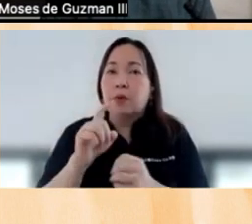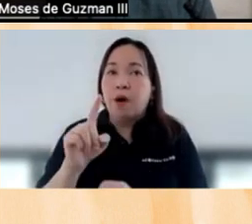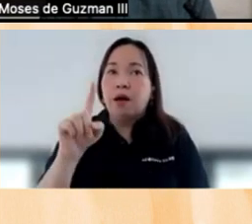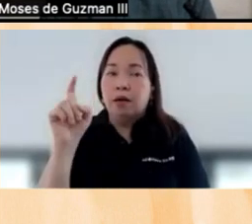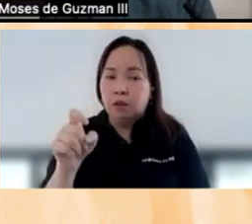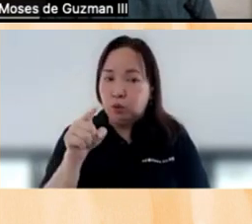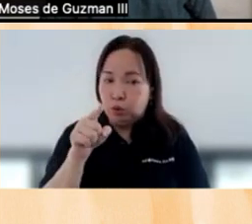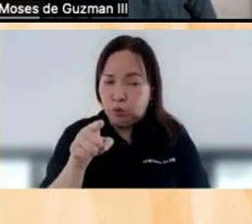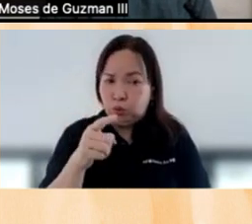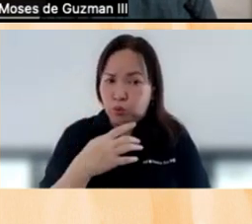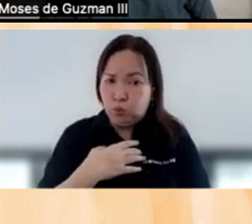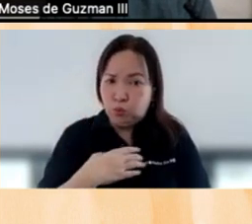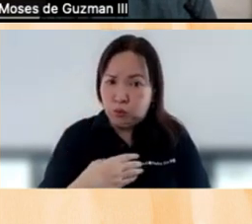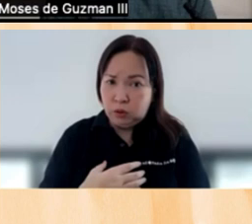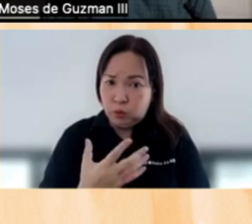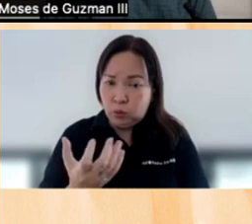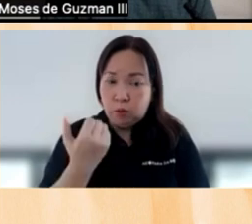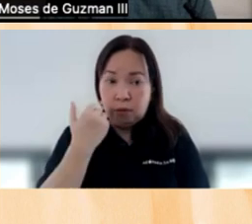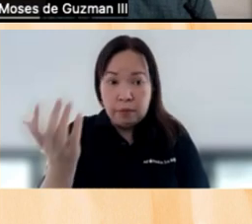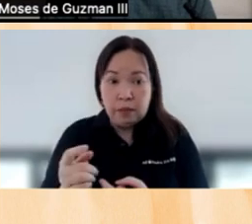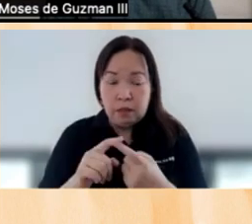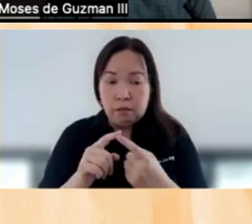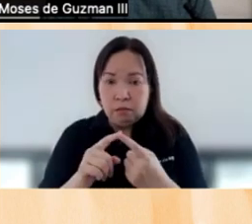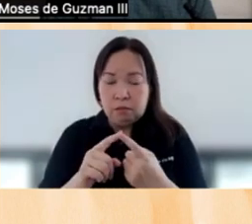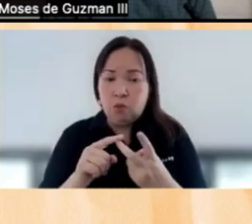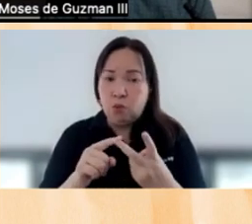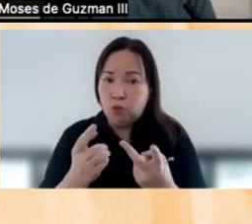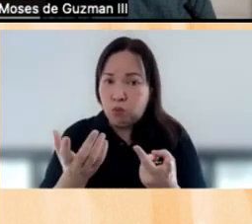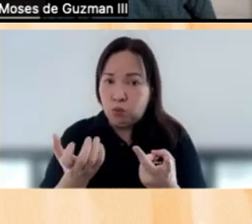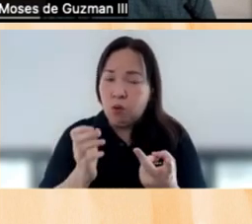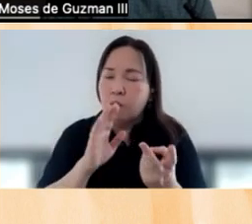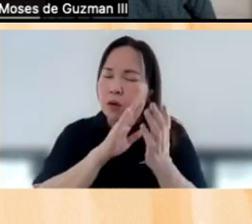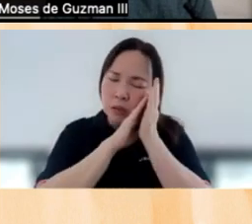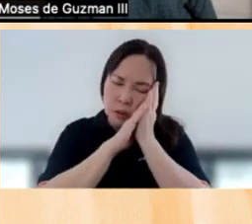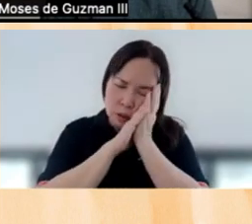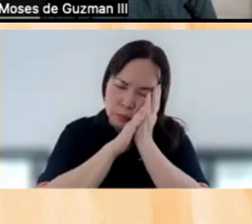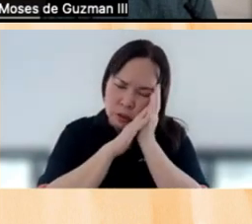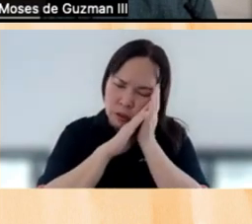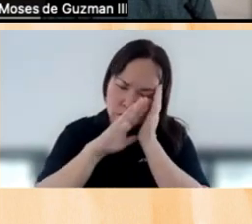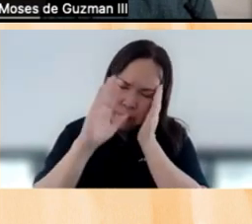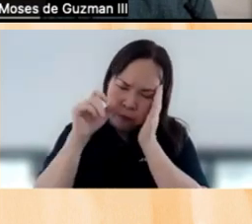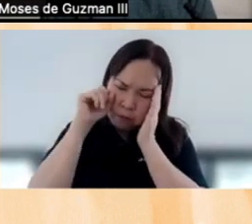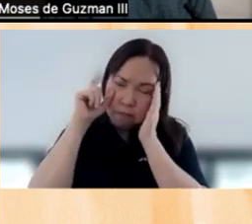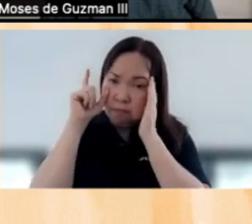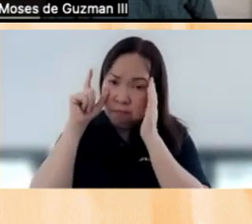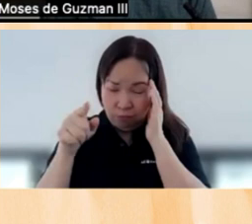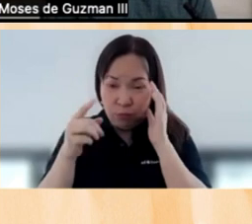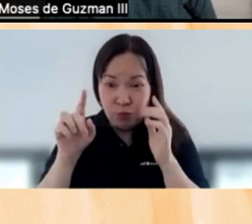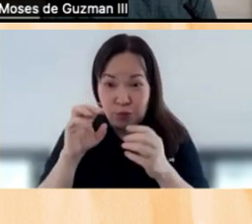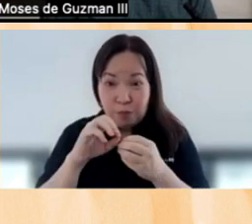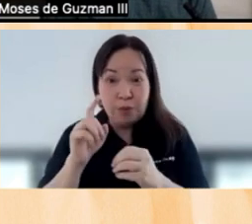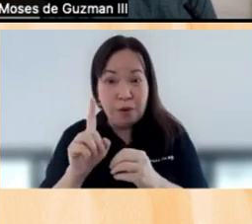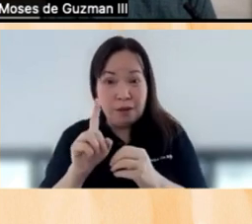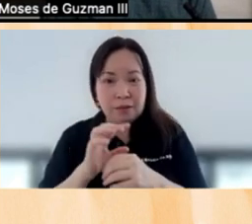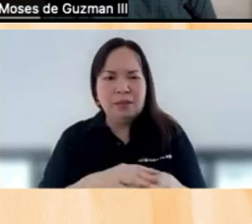question number two, then you need to ask all the remaining questions. But if the answer to number